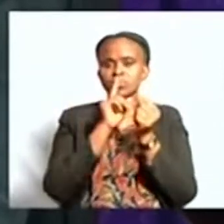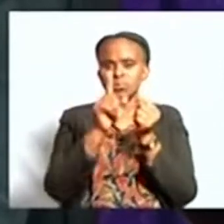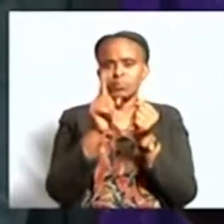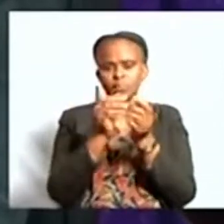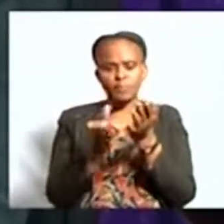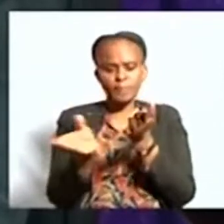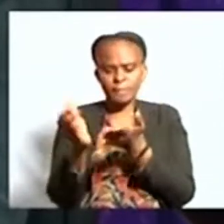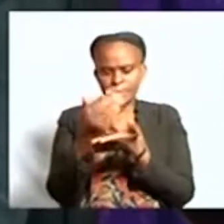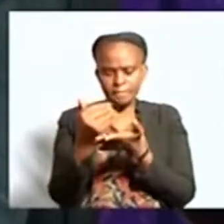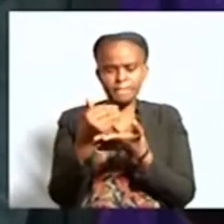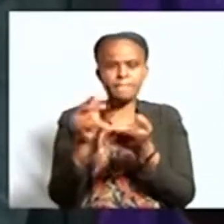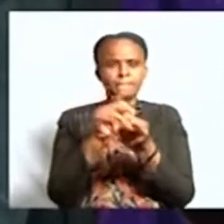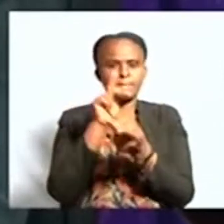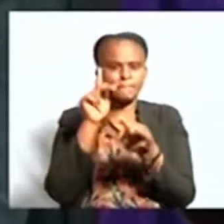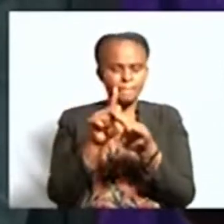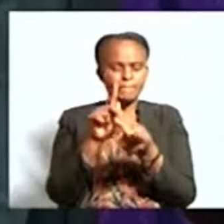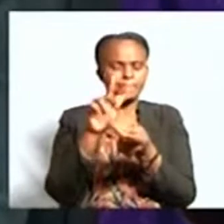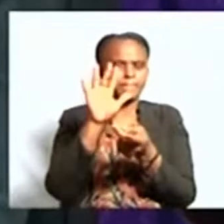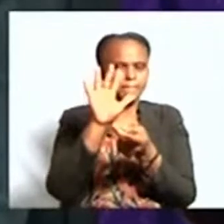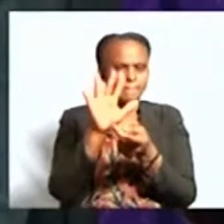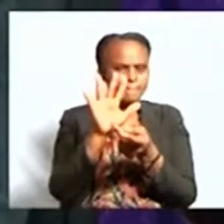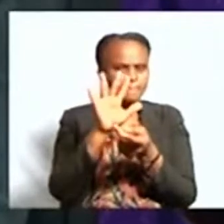collections is actually